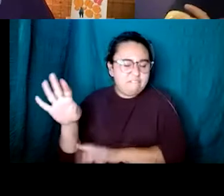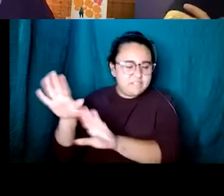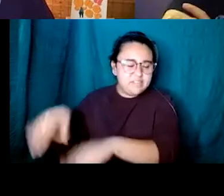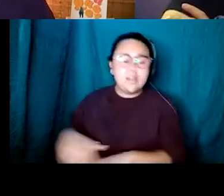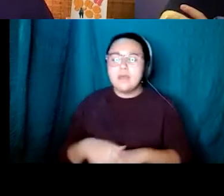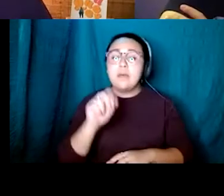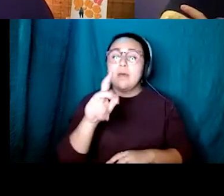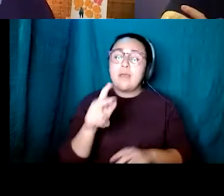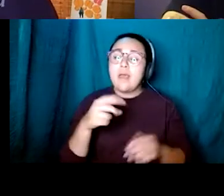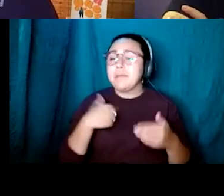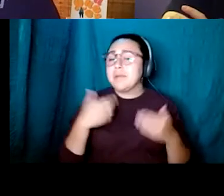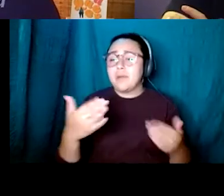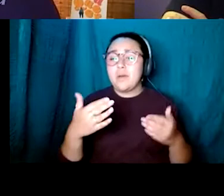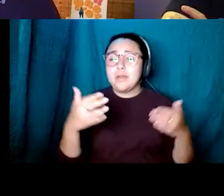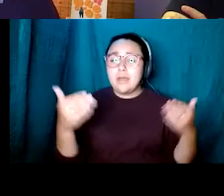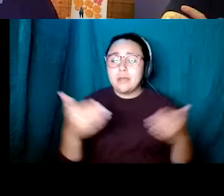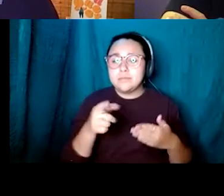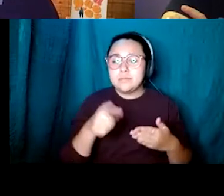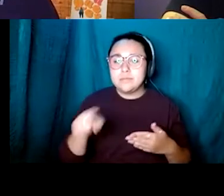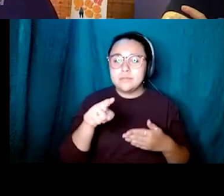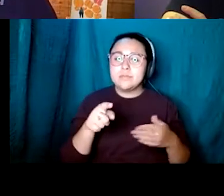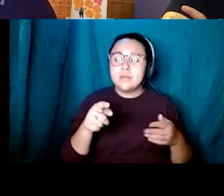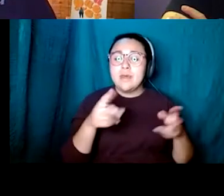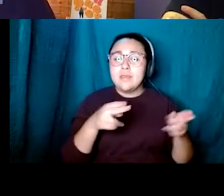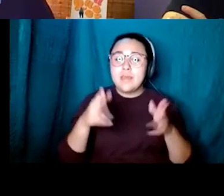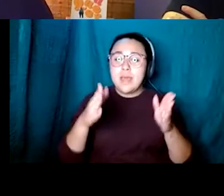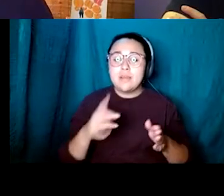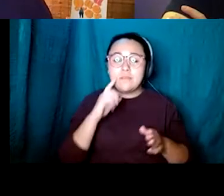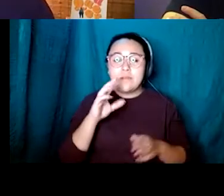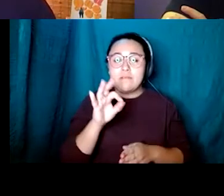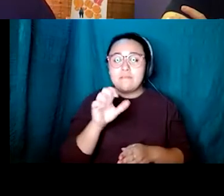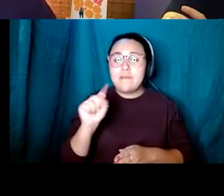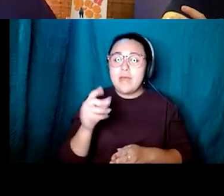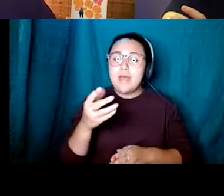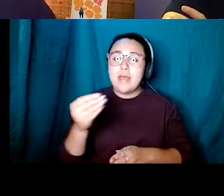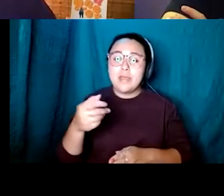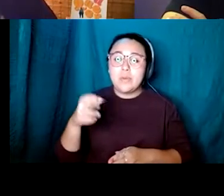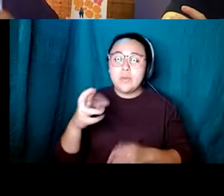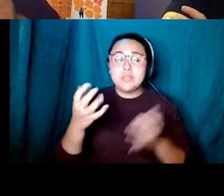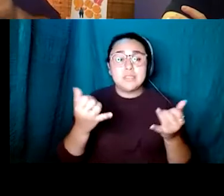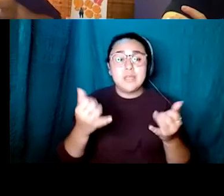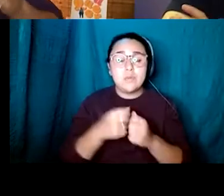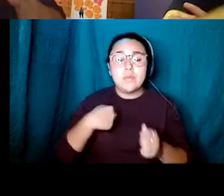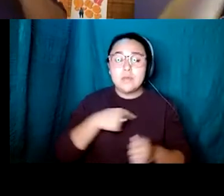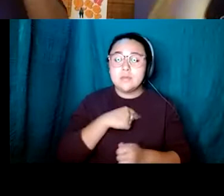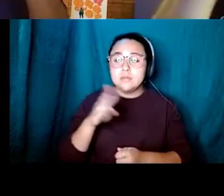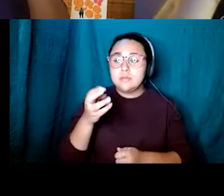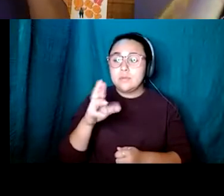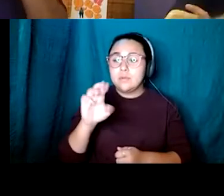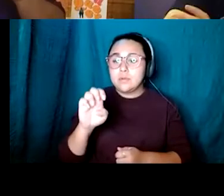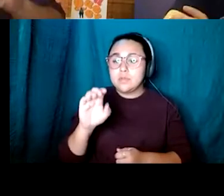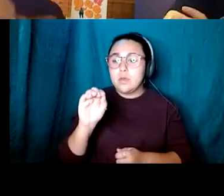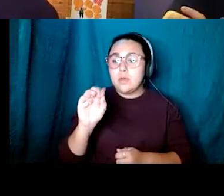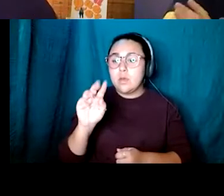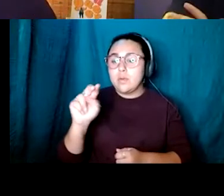Without further ado, I'd like to introduce you to the editors of Fat and Queer. We have with us today Bruce Owens Grimm, Miguel